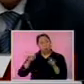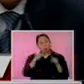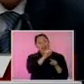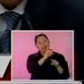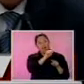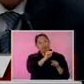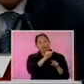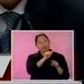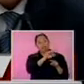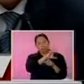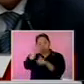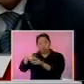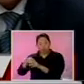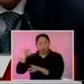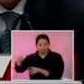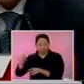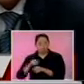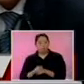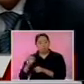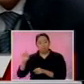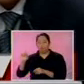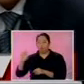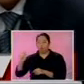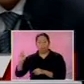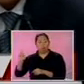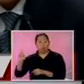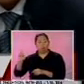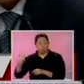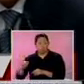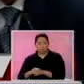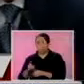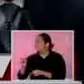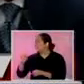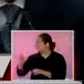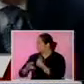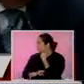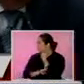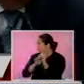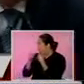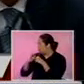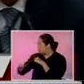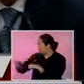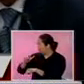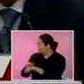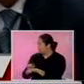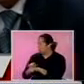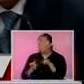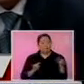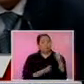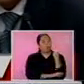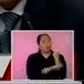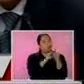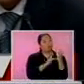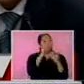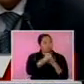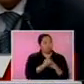project, is it a condominium or a piece of land? It is a condominium project, Your Honor. And where